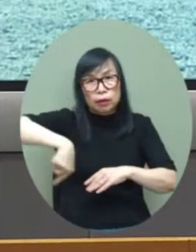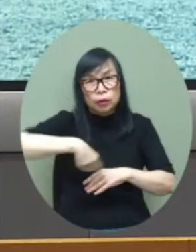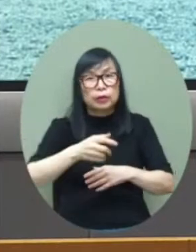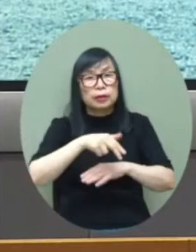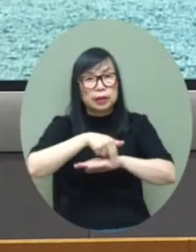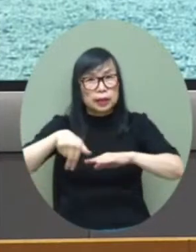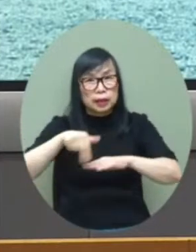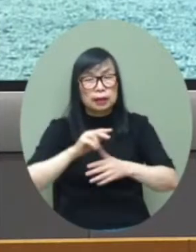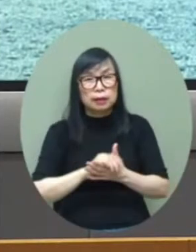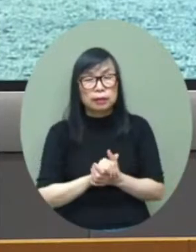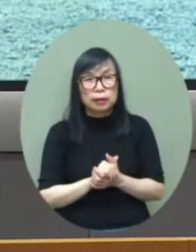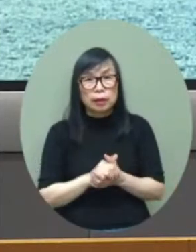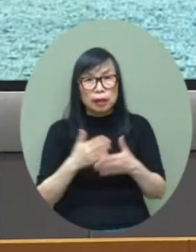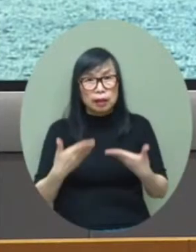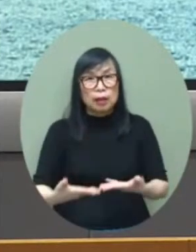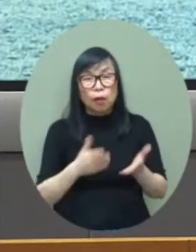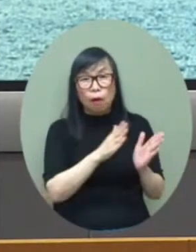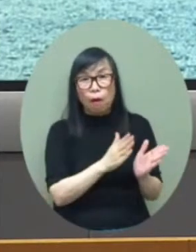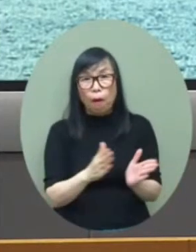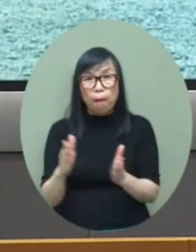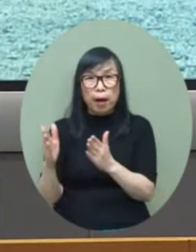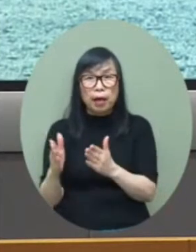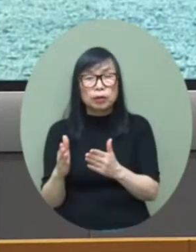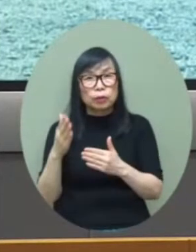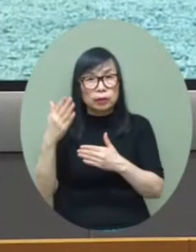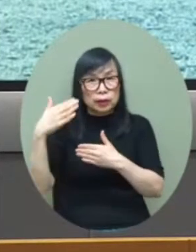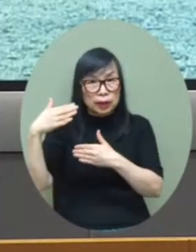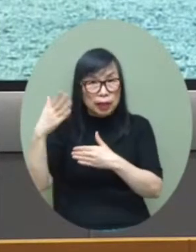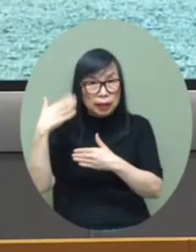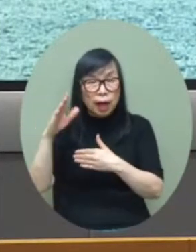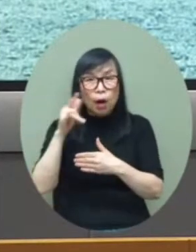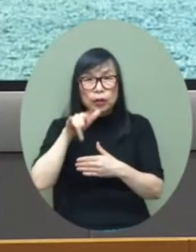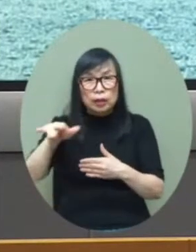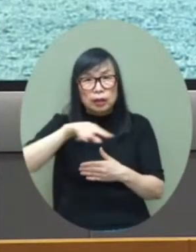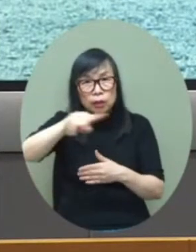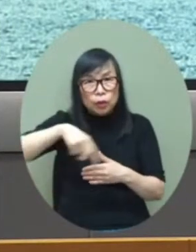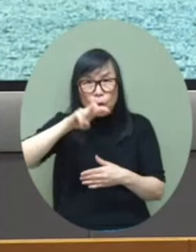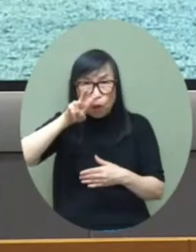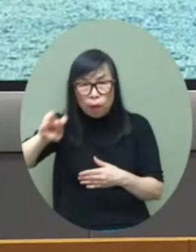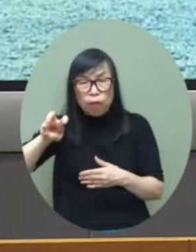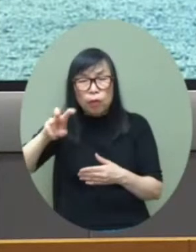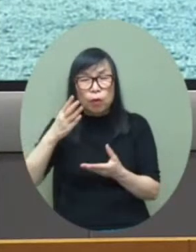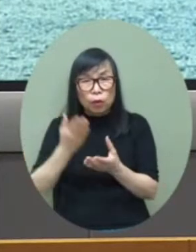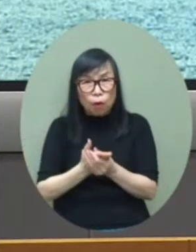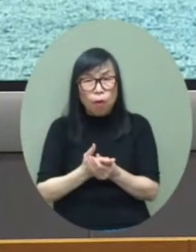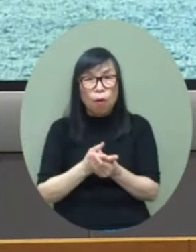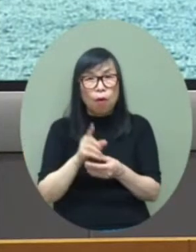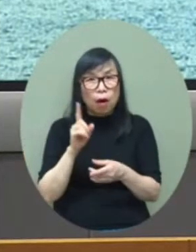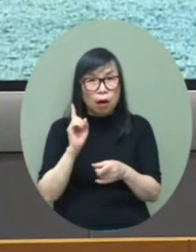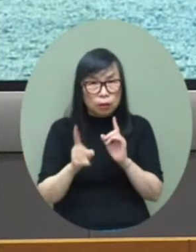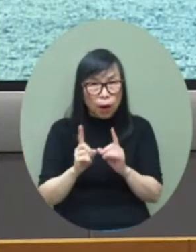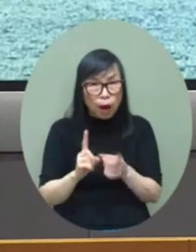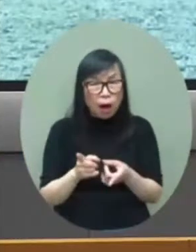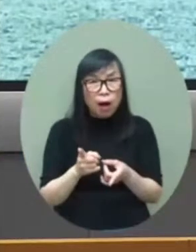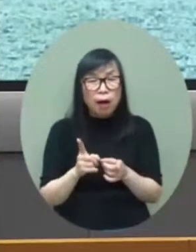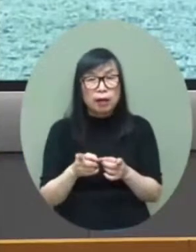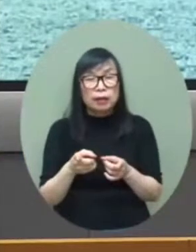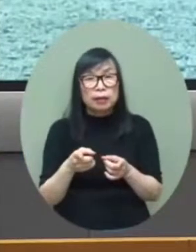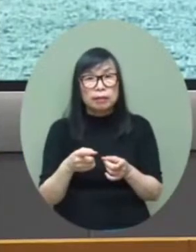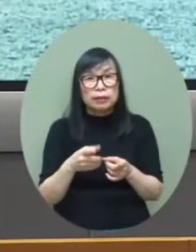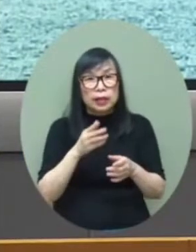are re-positive cases, they will be allowed to leave the facilities. It will be the same arrangement